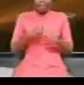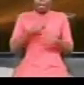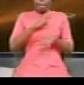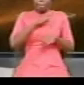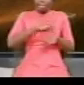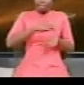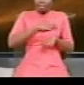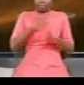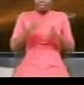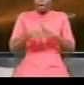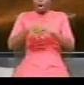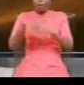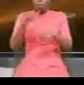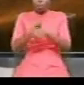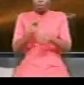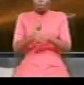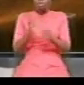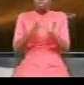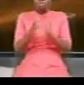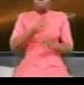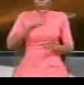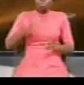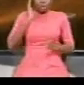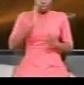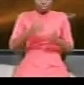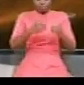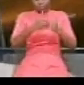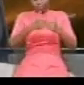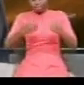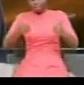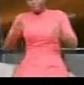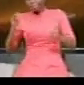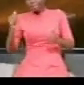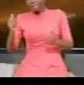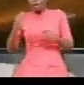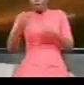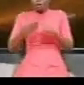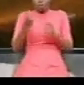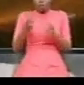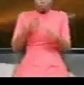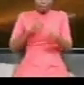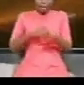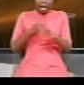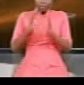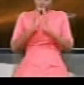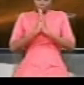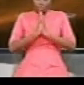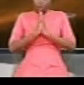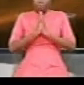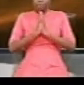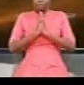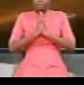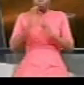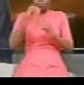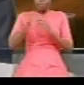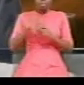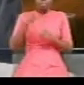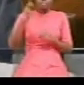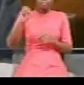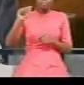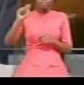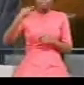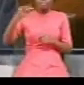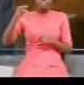outing, Jesus Christ will separate himself for a period of prayer. In Matthew